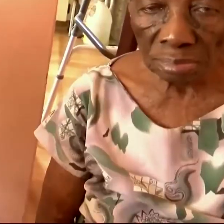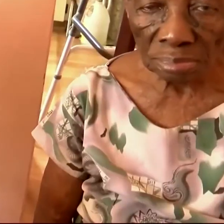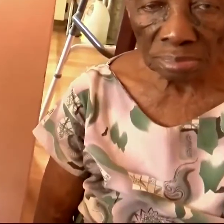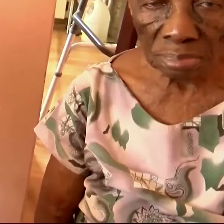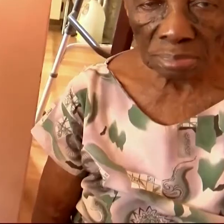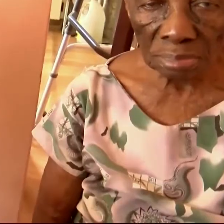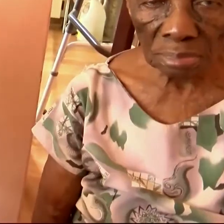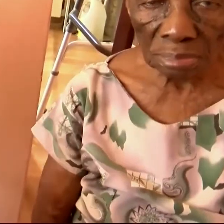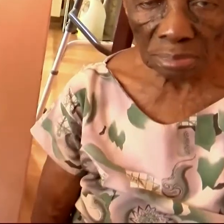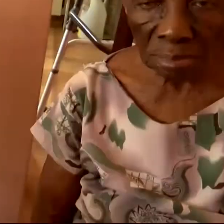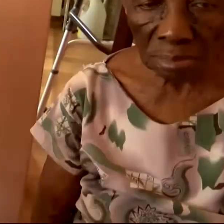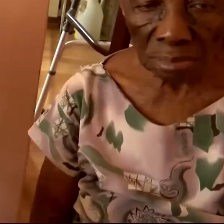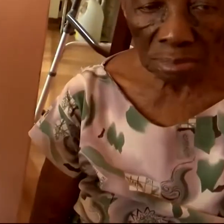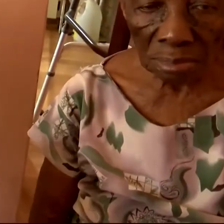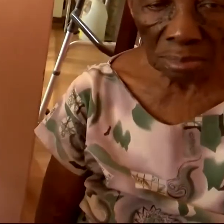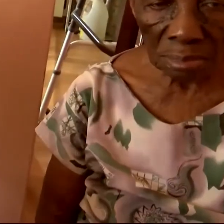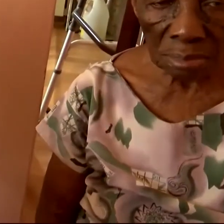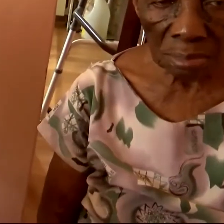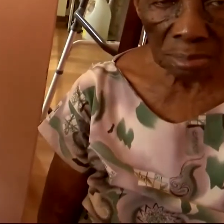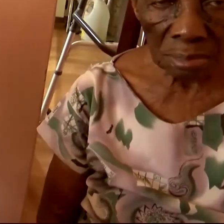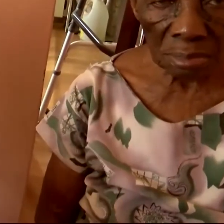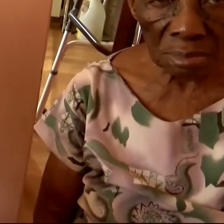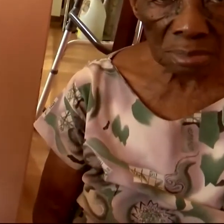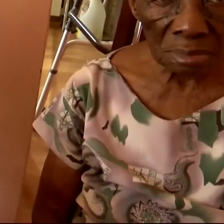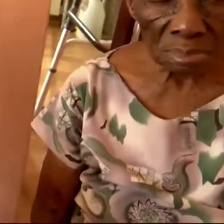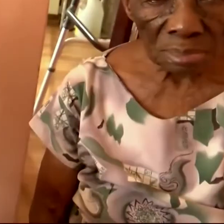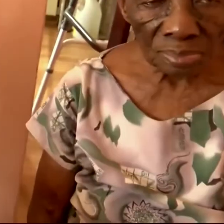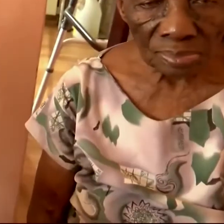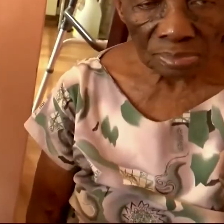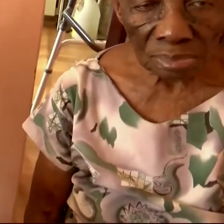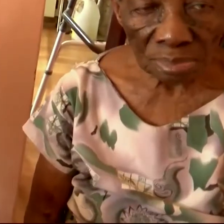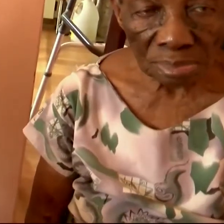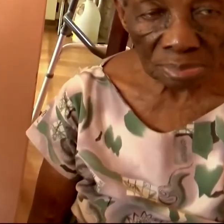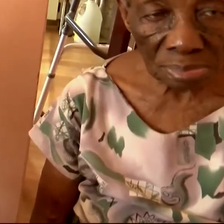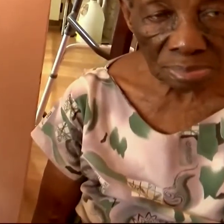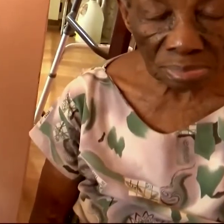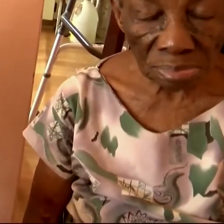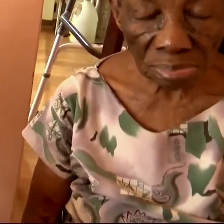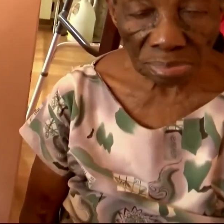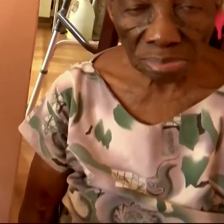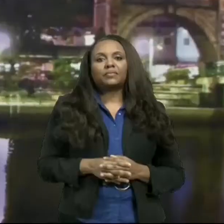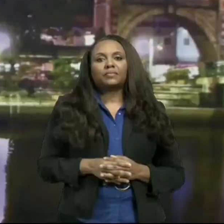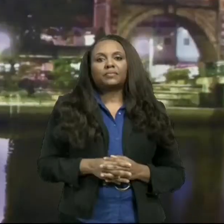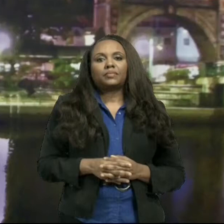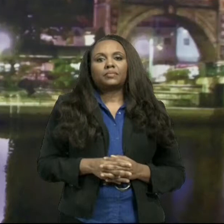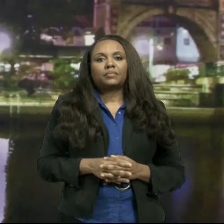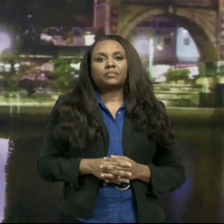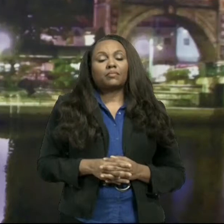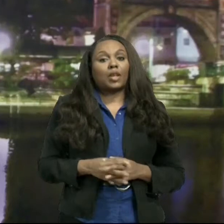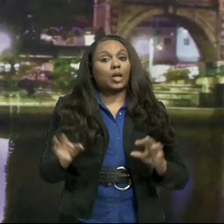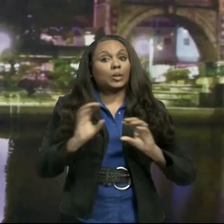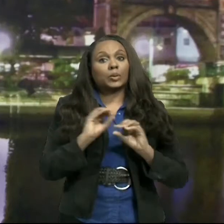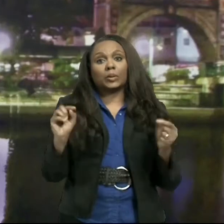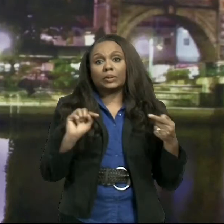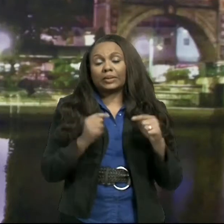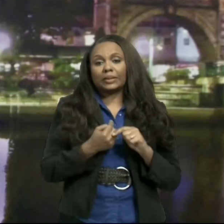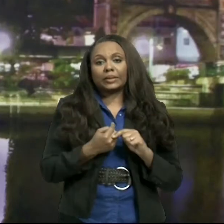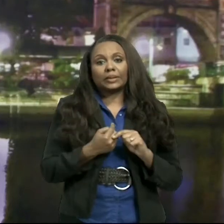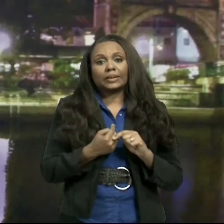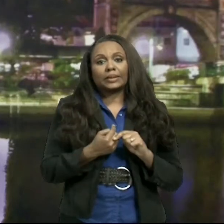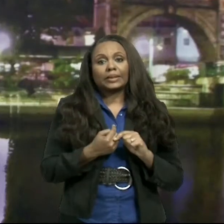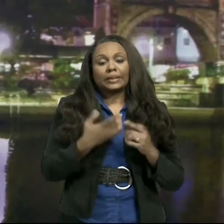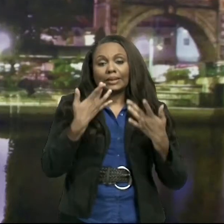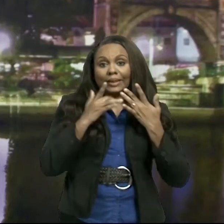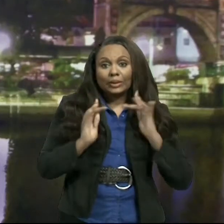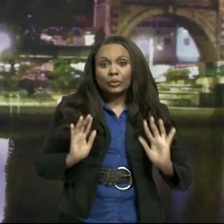out, and said the house gone. That's all I can tell you. Well, no injuries were reported,